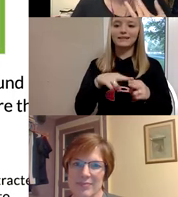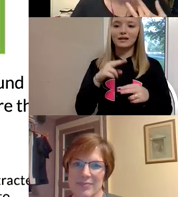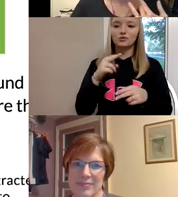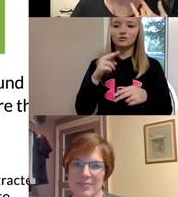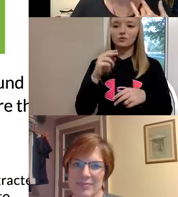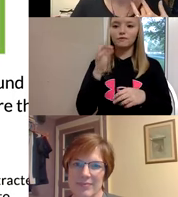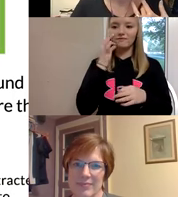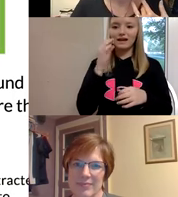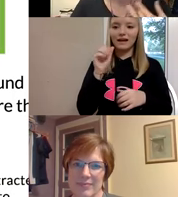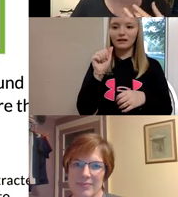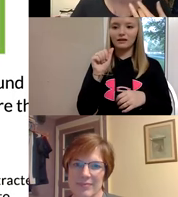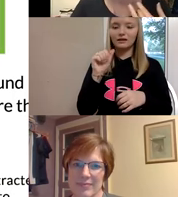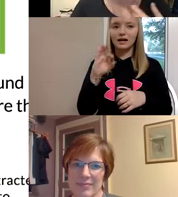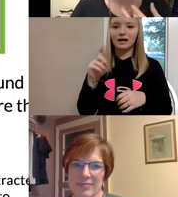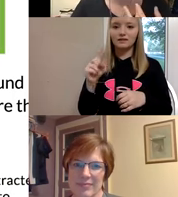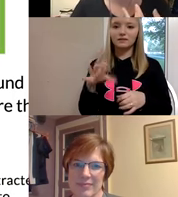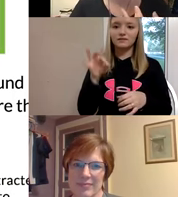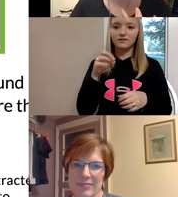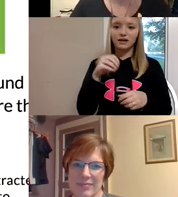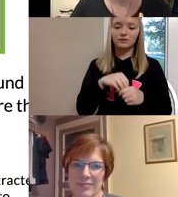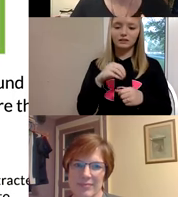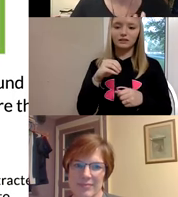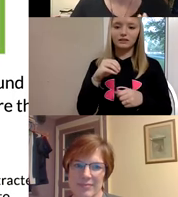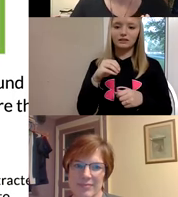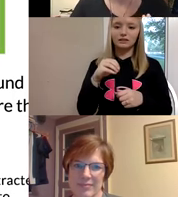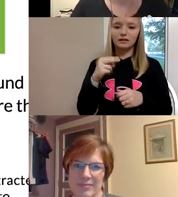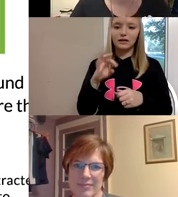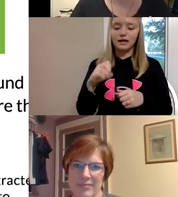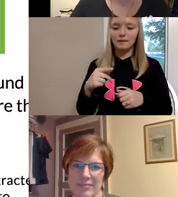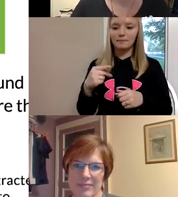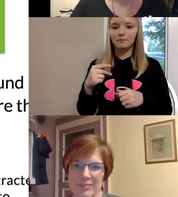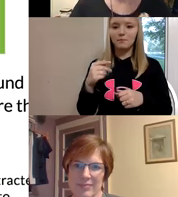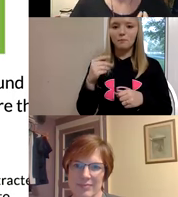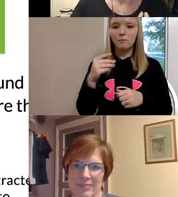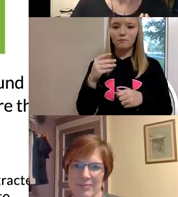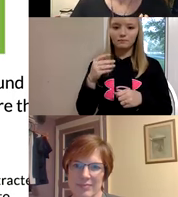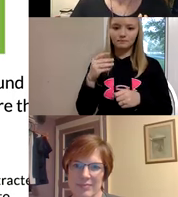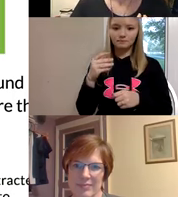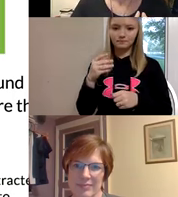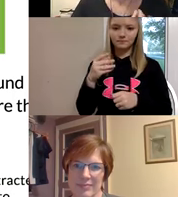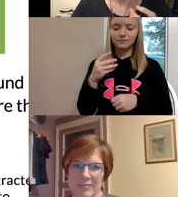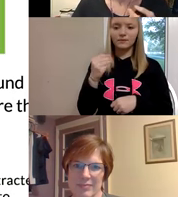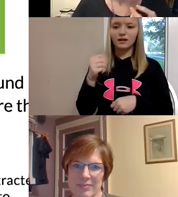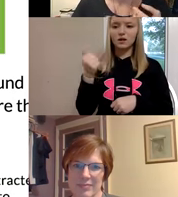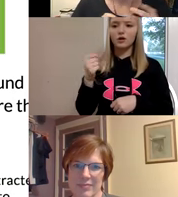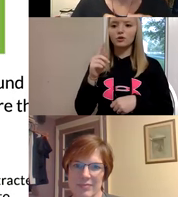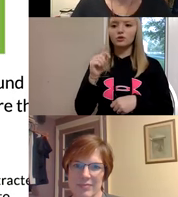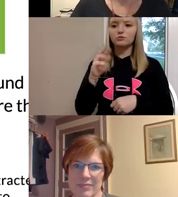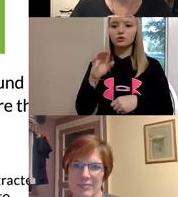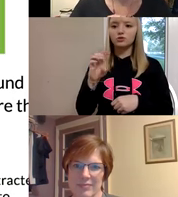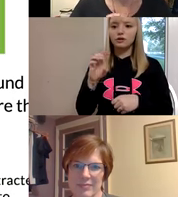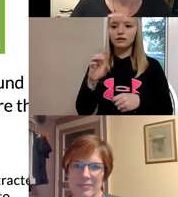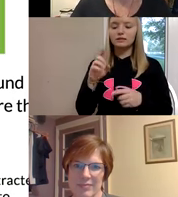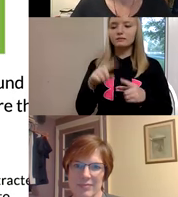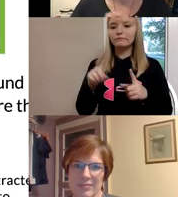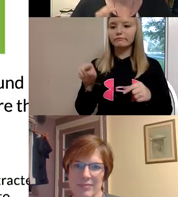other cannabinoids, such as trace amounts of THC. All these naturally occurring